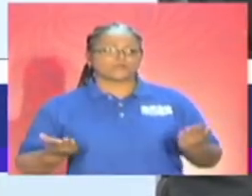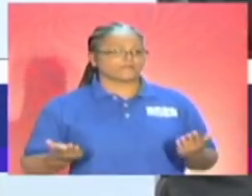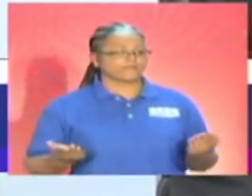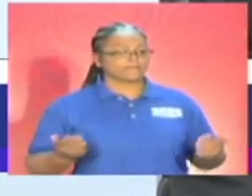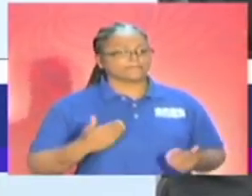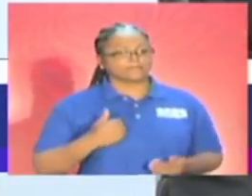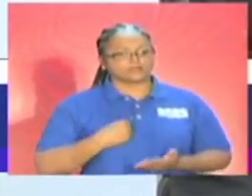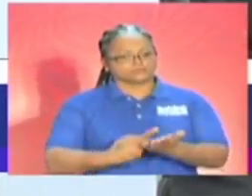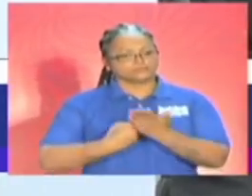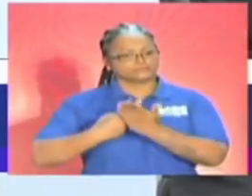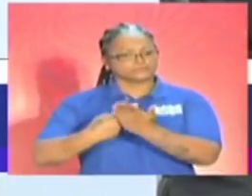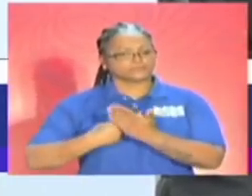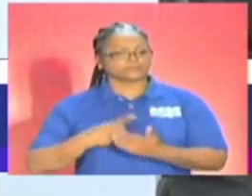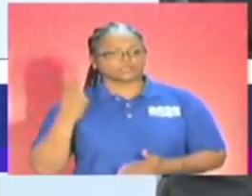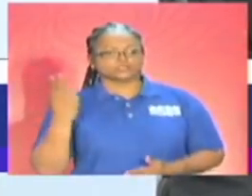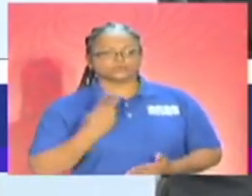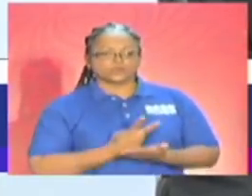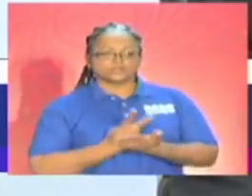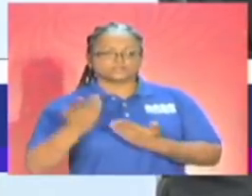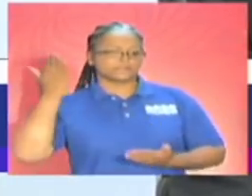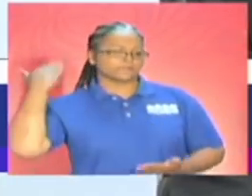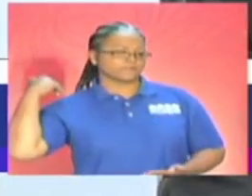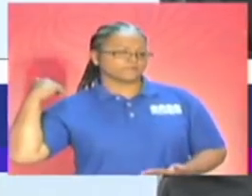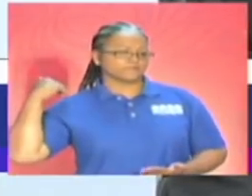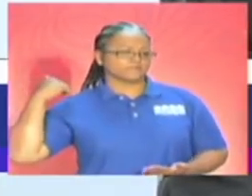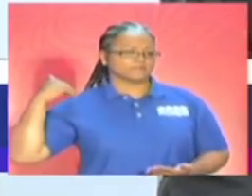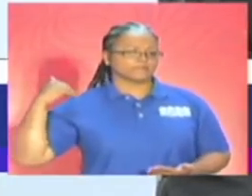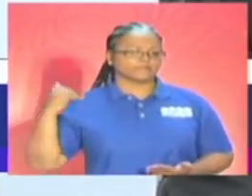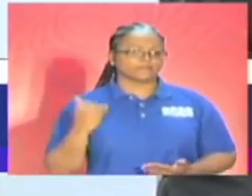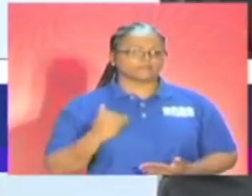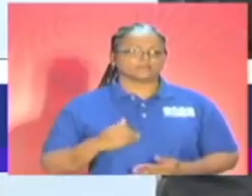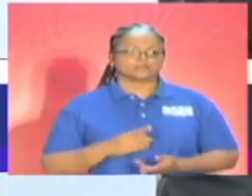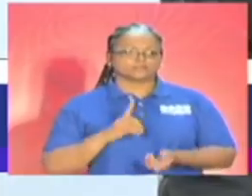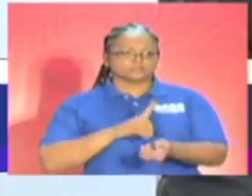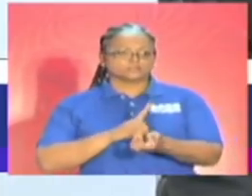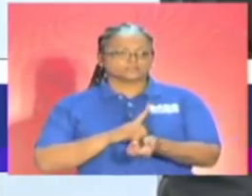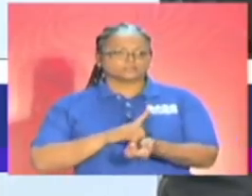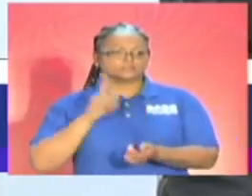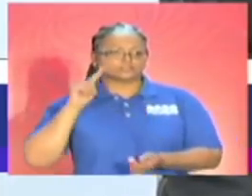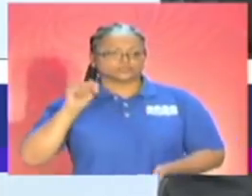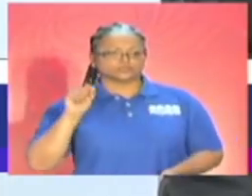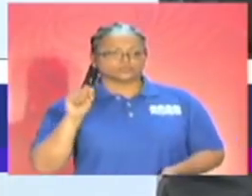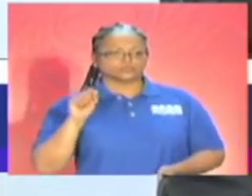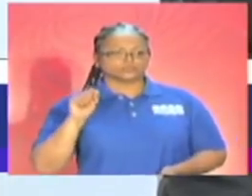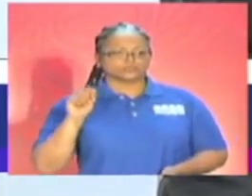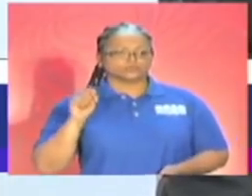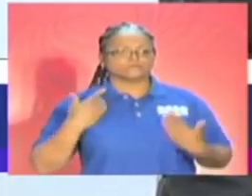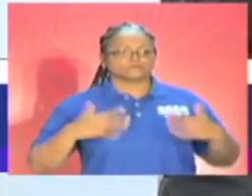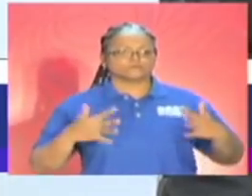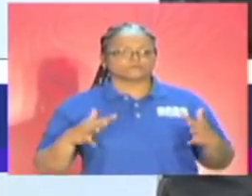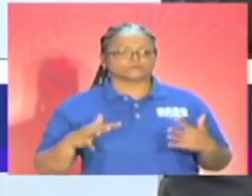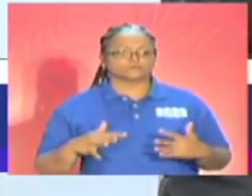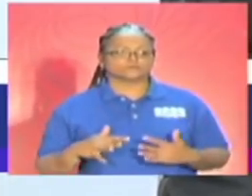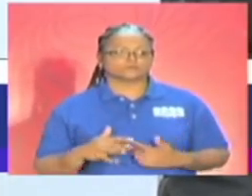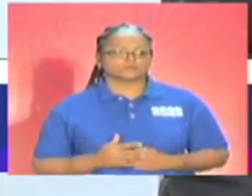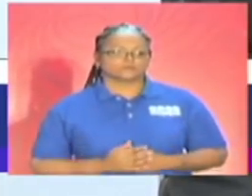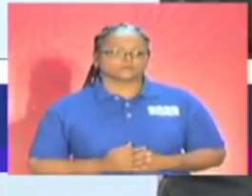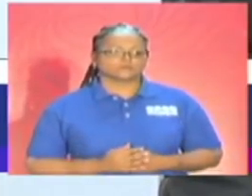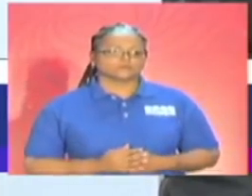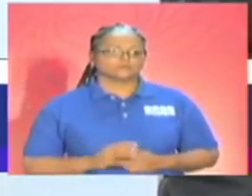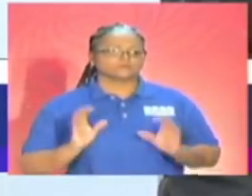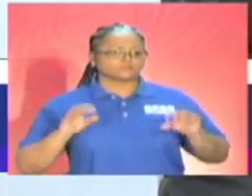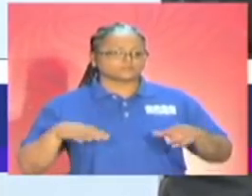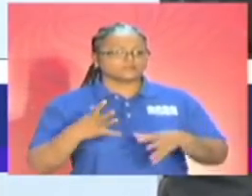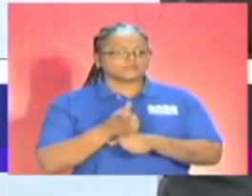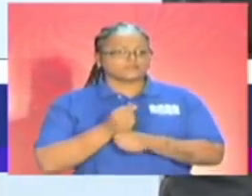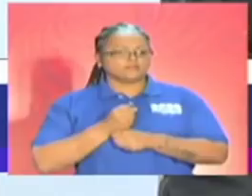actually, and she had put the number as just under 20, if I recall. We can get the exact figure as of today back